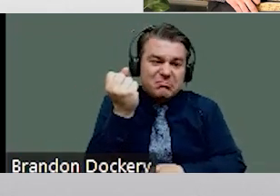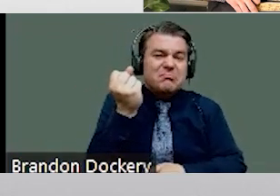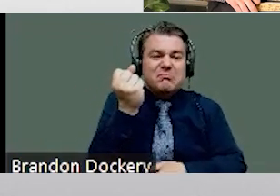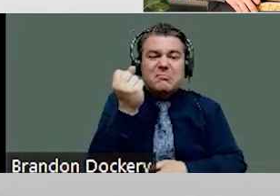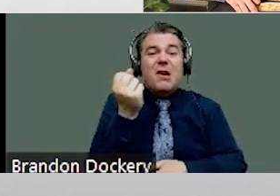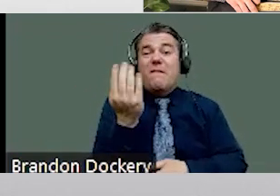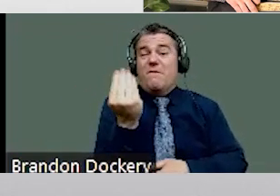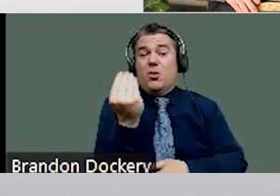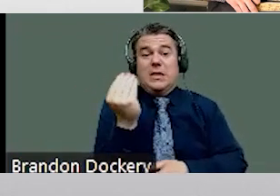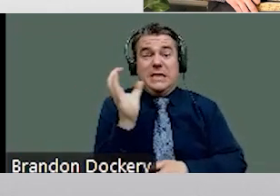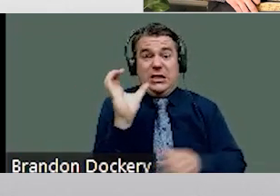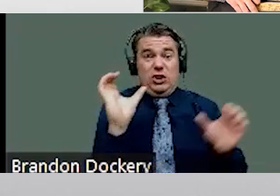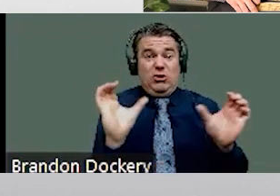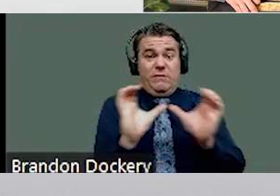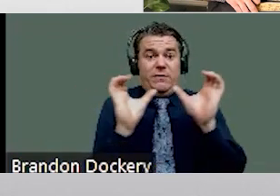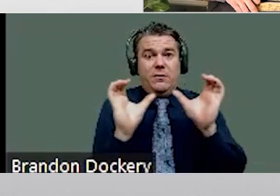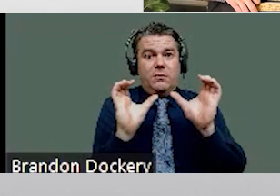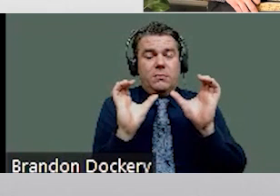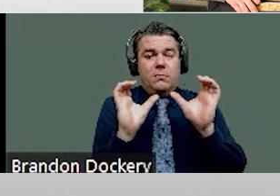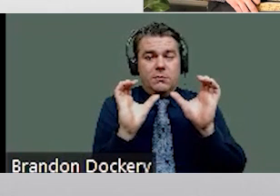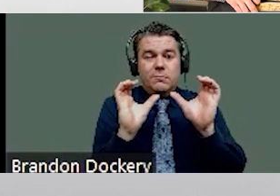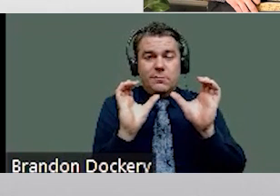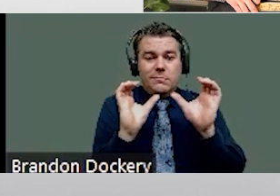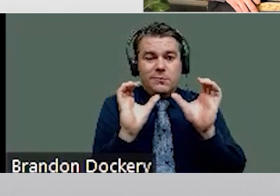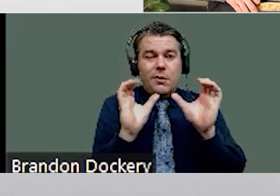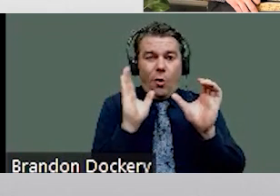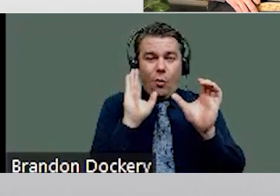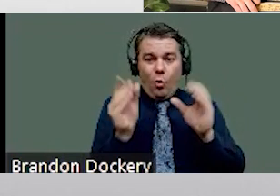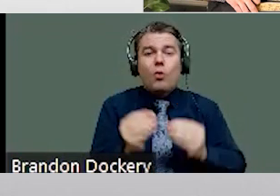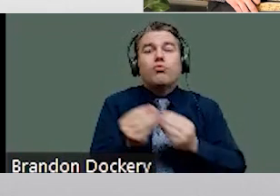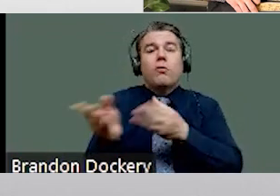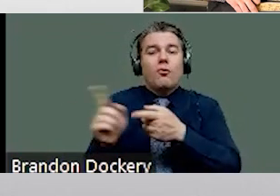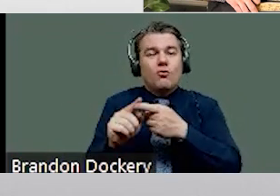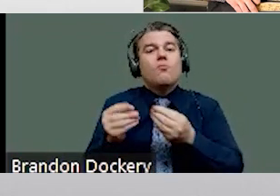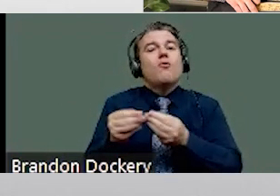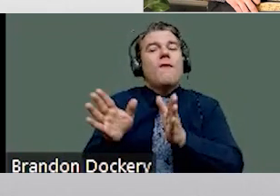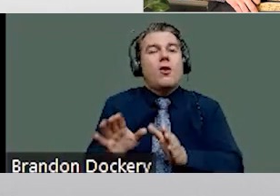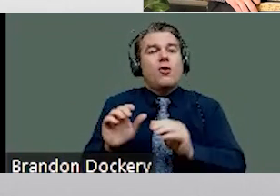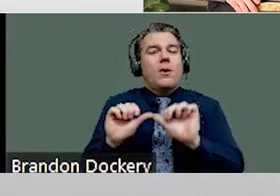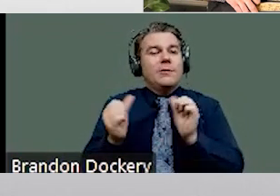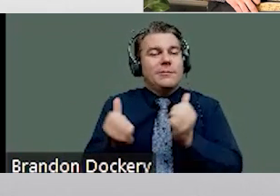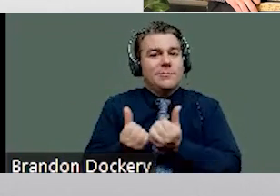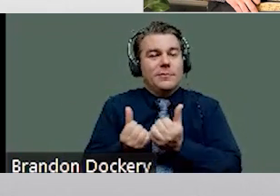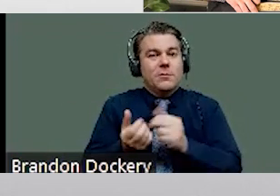the number of 14C certificates that are going to provider agencies